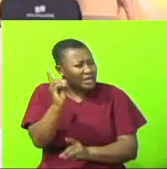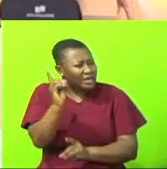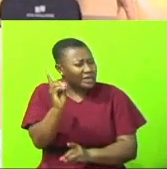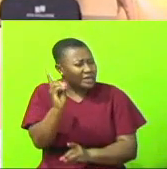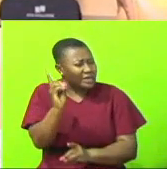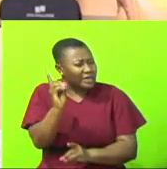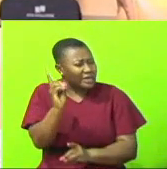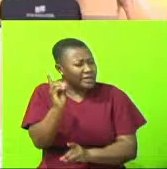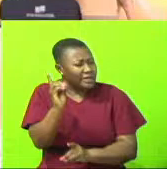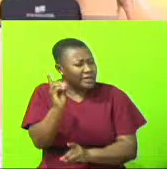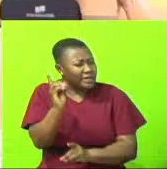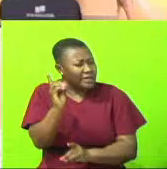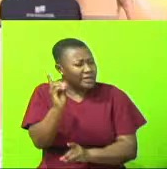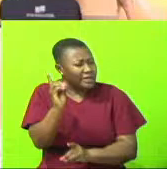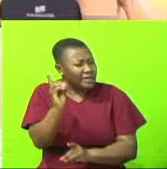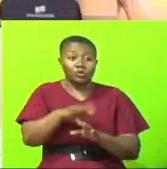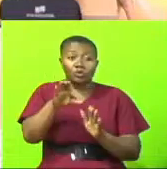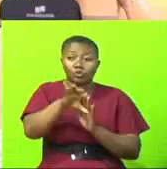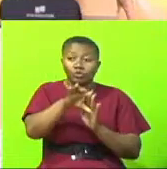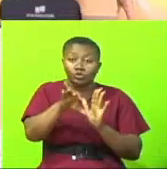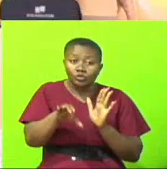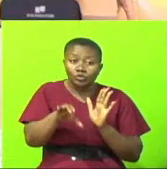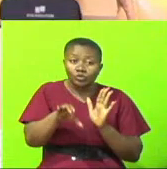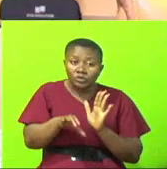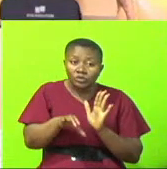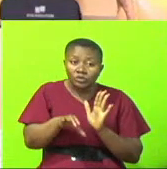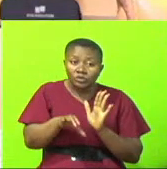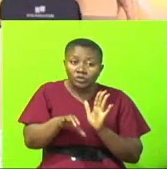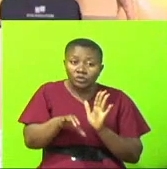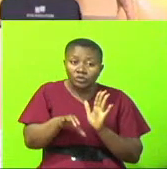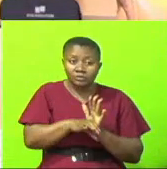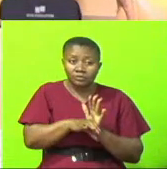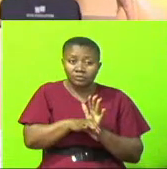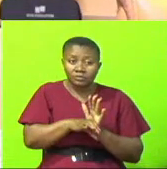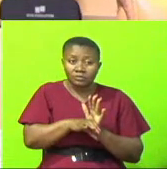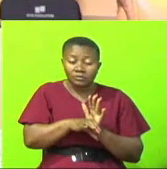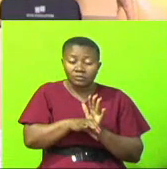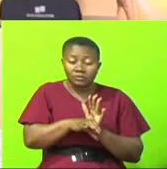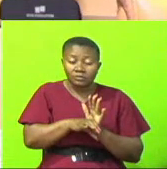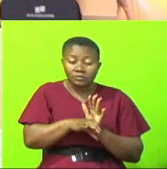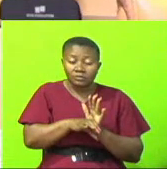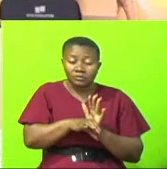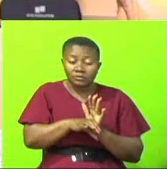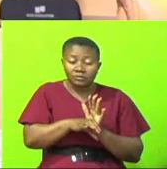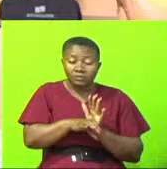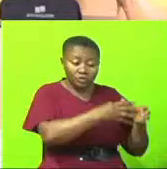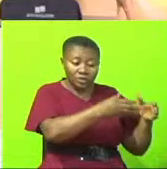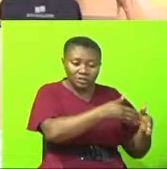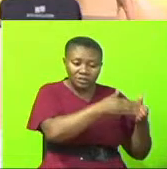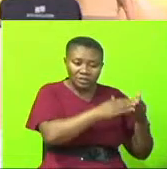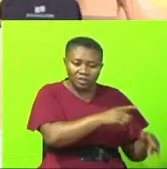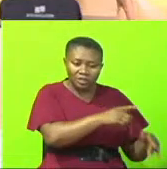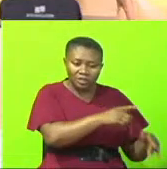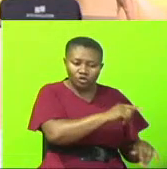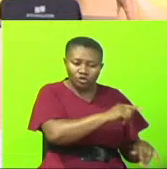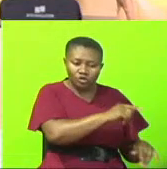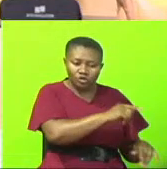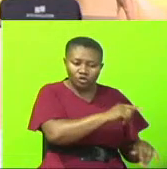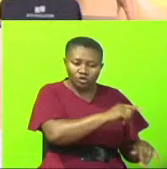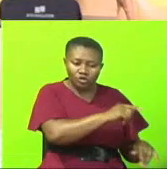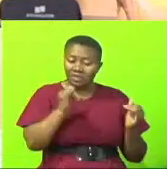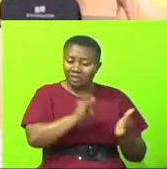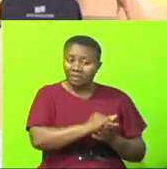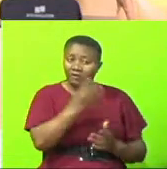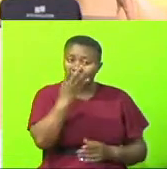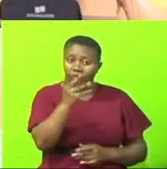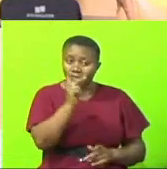contrary to the Constitution. The majority leader in his delivery has not denied that that has happened. Objectively,